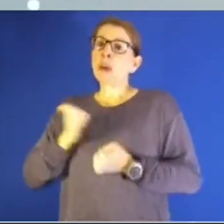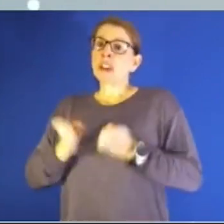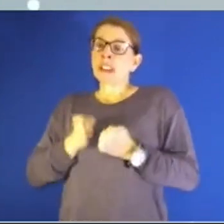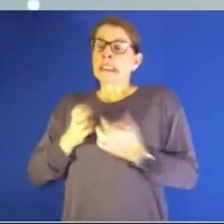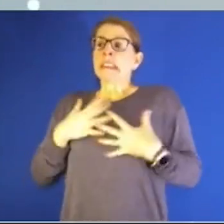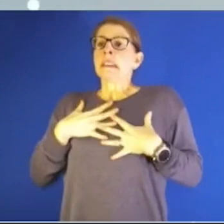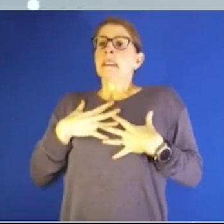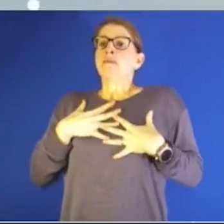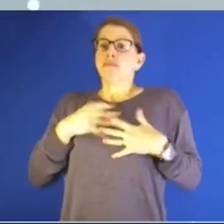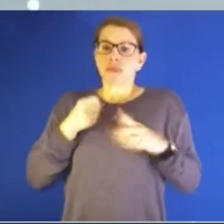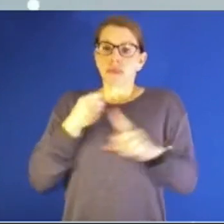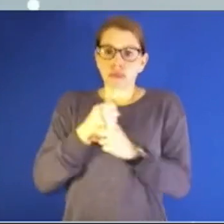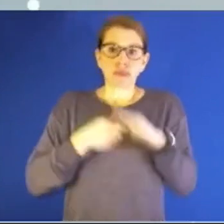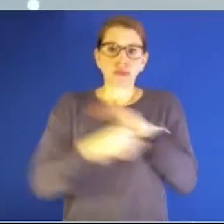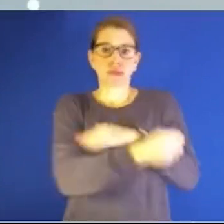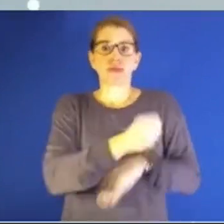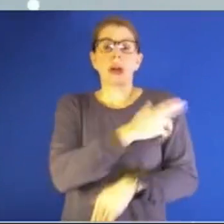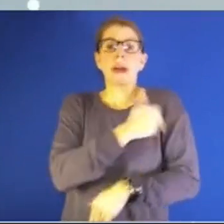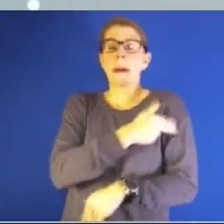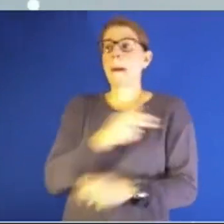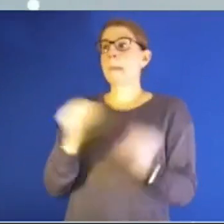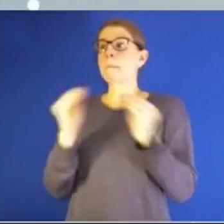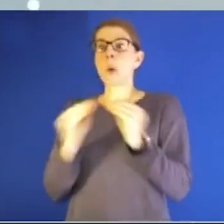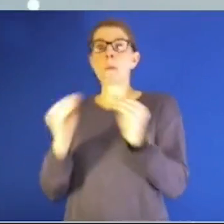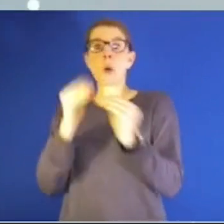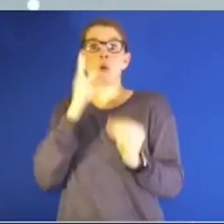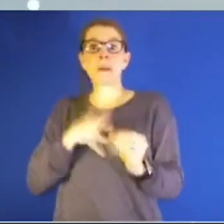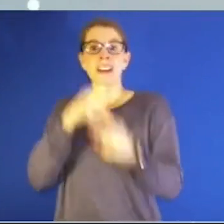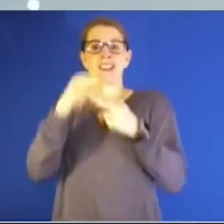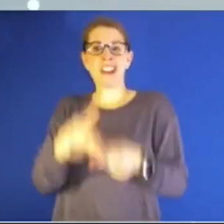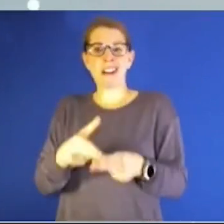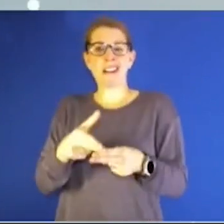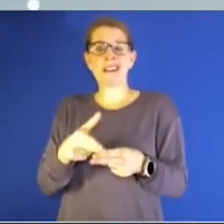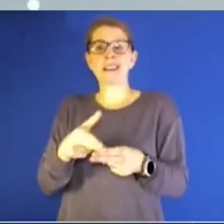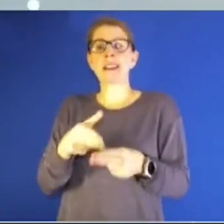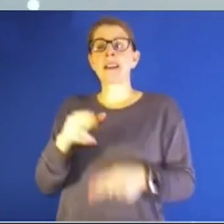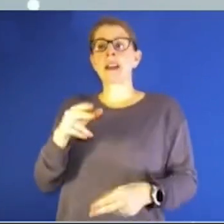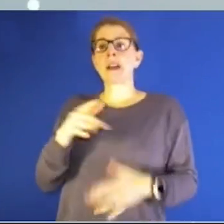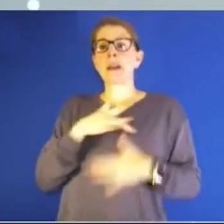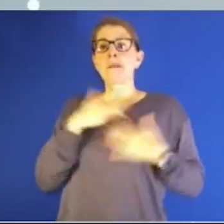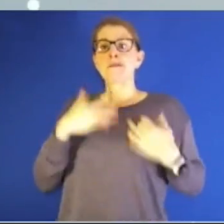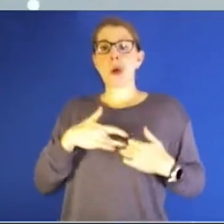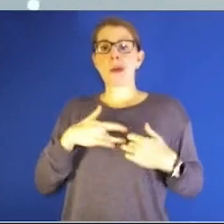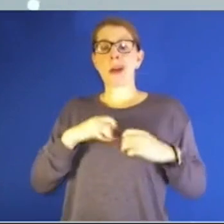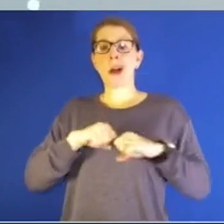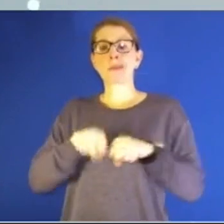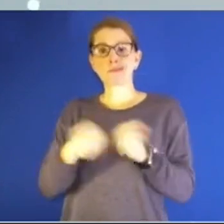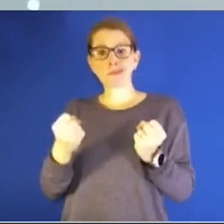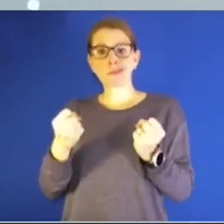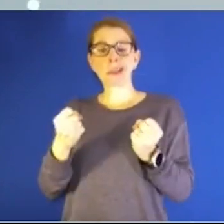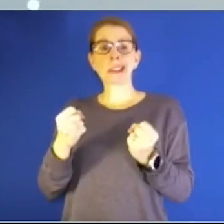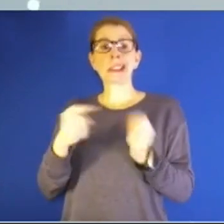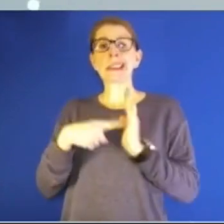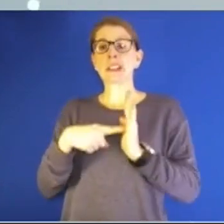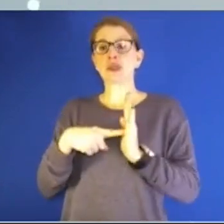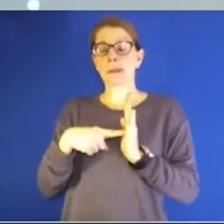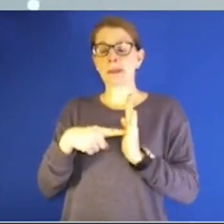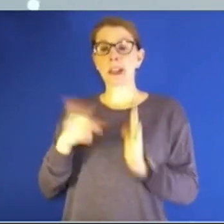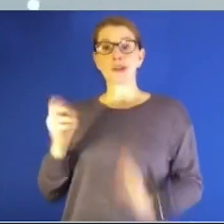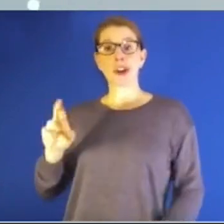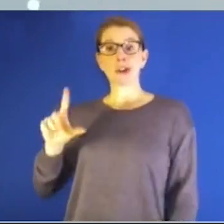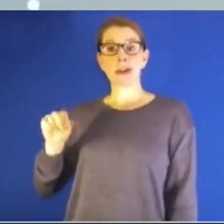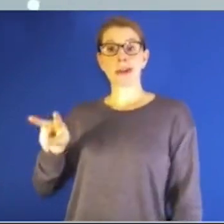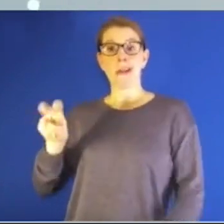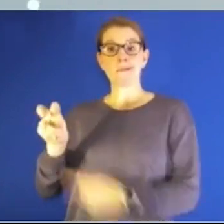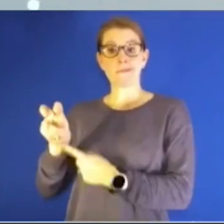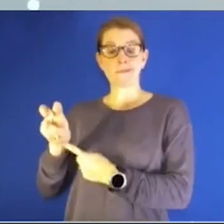More and more women are suffering from something called broken heart syndrome. Dr. Travis Love is a cardiologist here at the health system. He's going to join